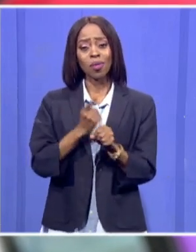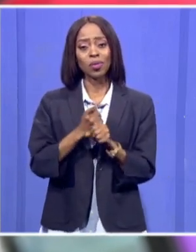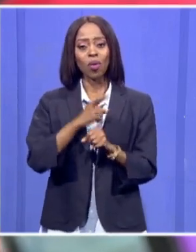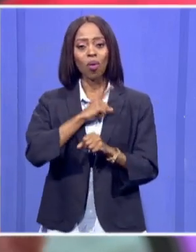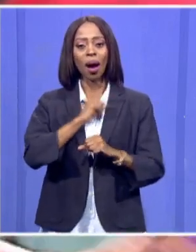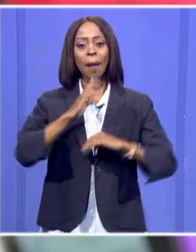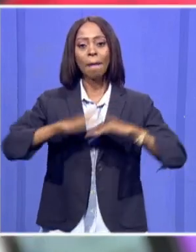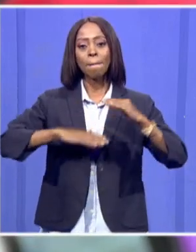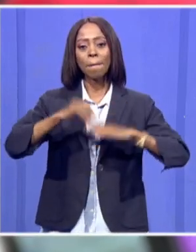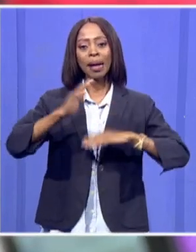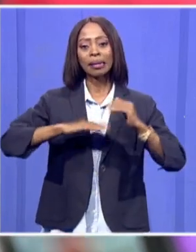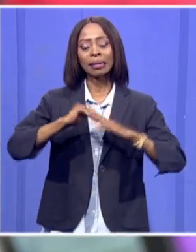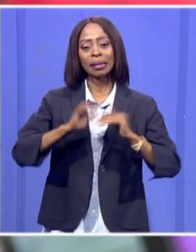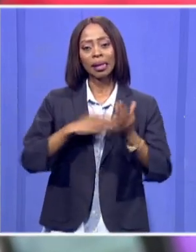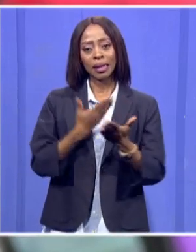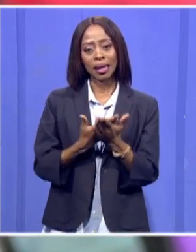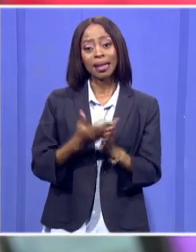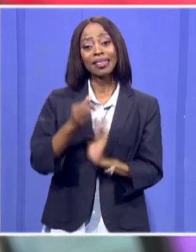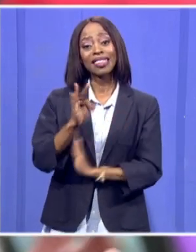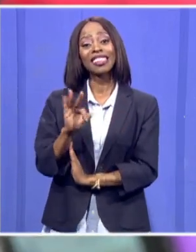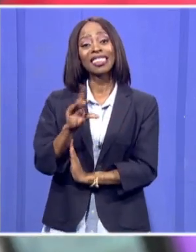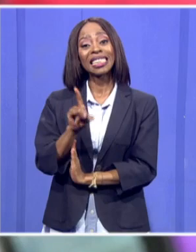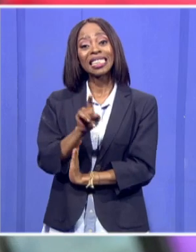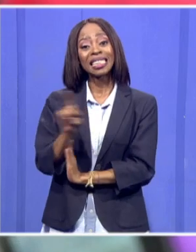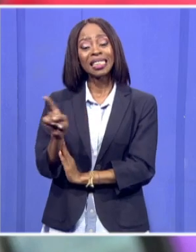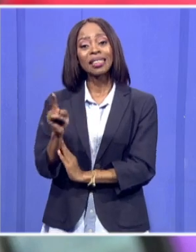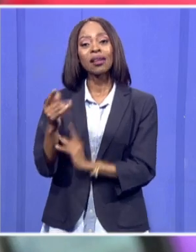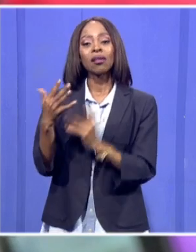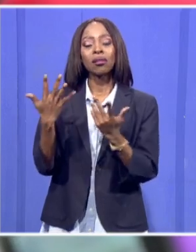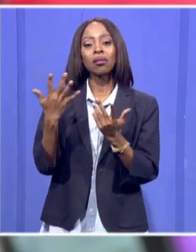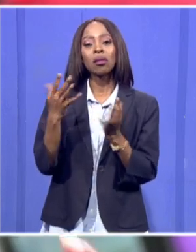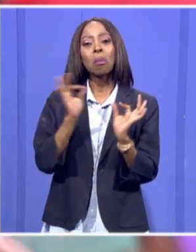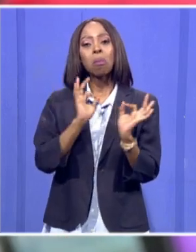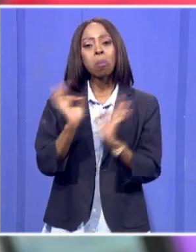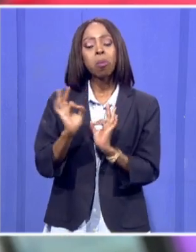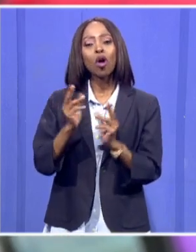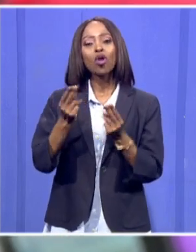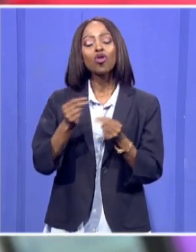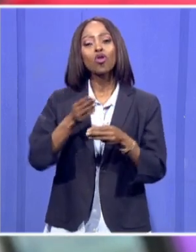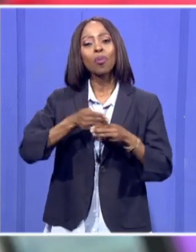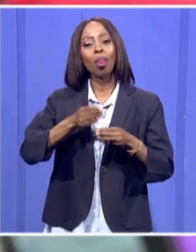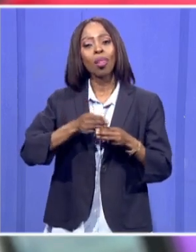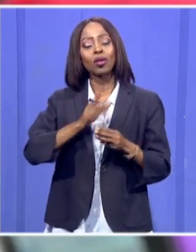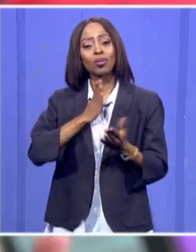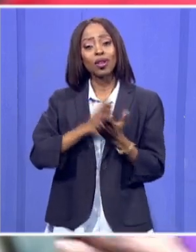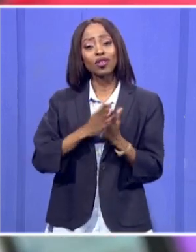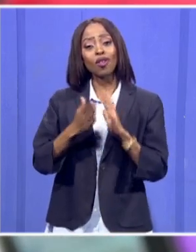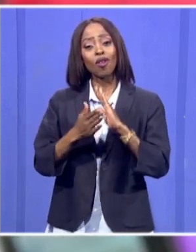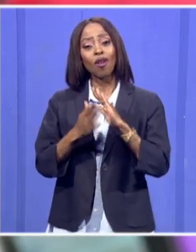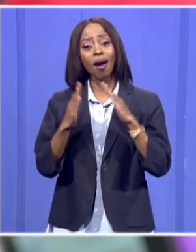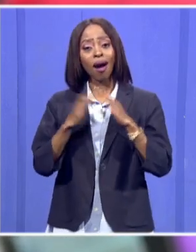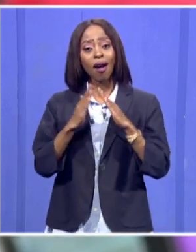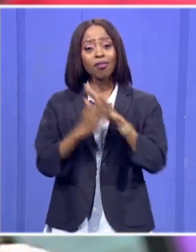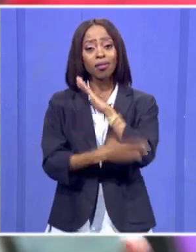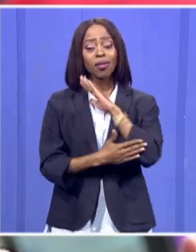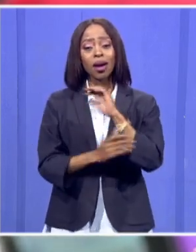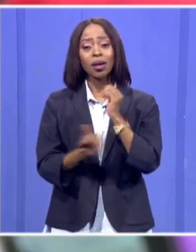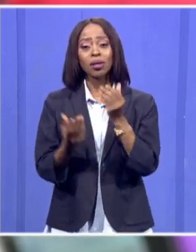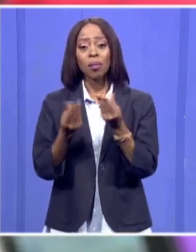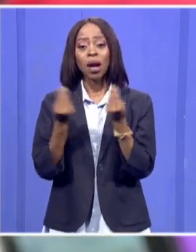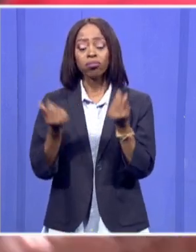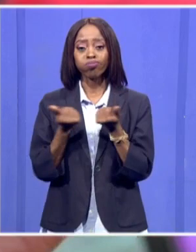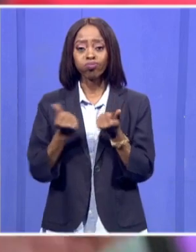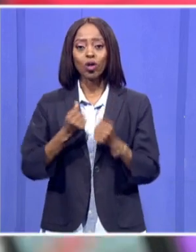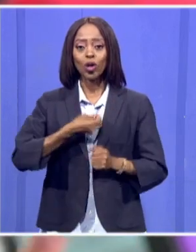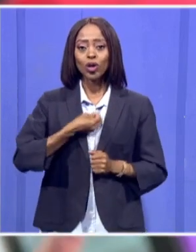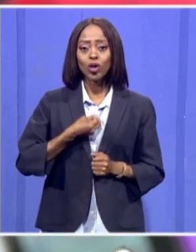construction. See 3D as a fashionable new method of delivering housing into the country. We are bringing young people, we are bringing